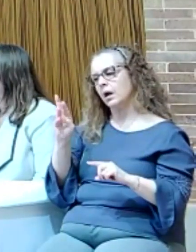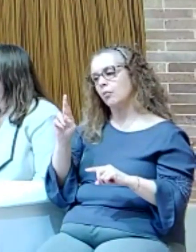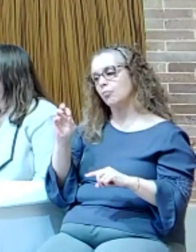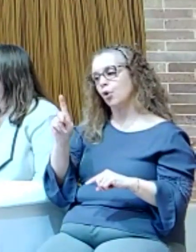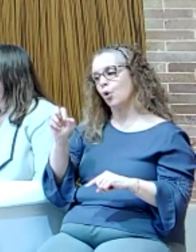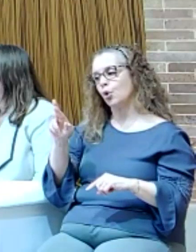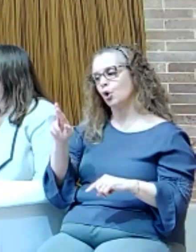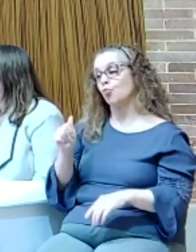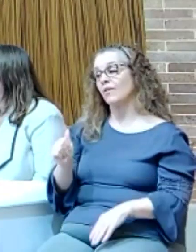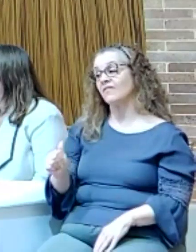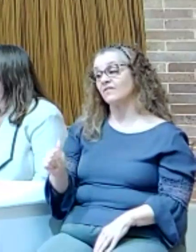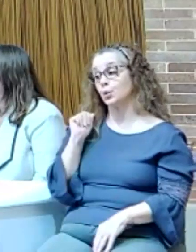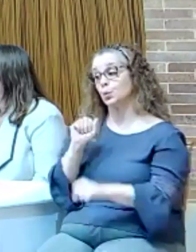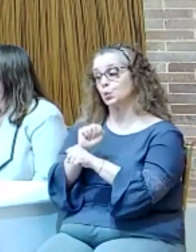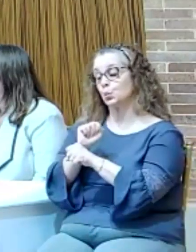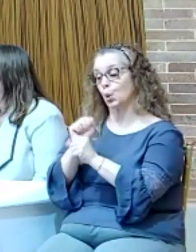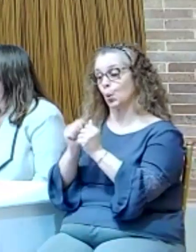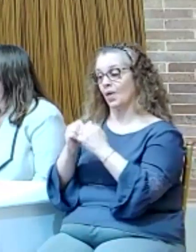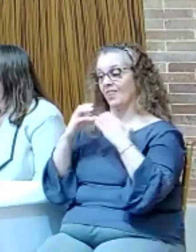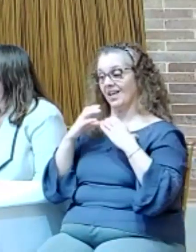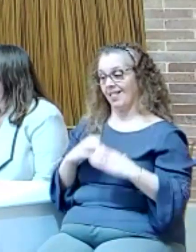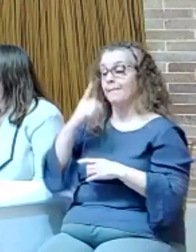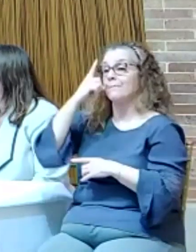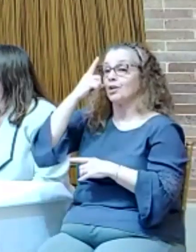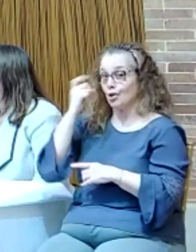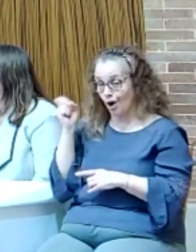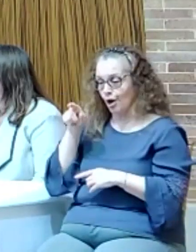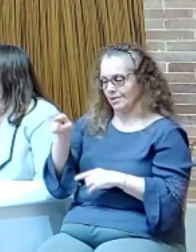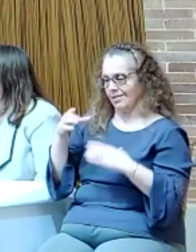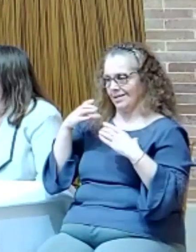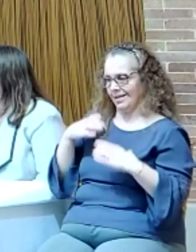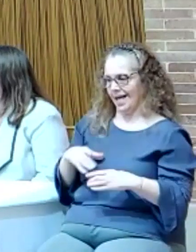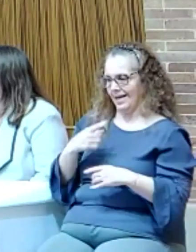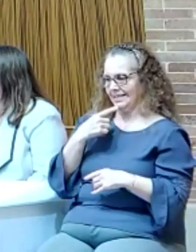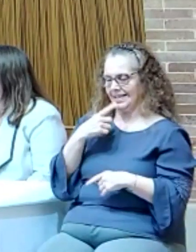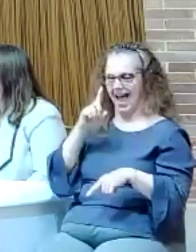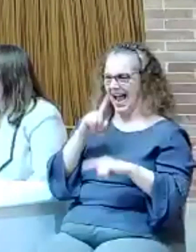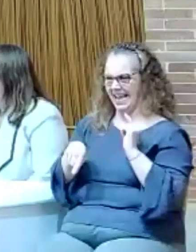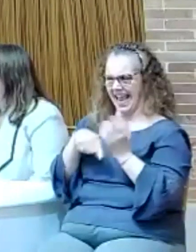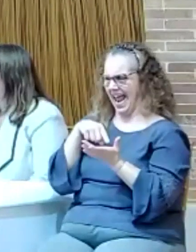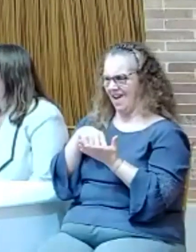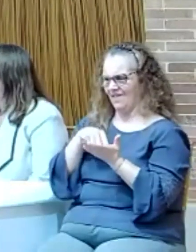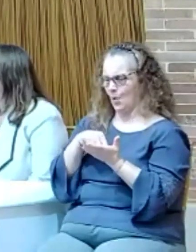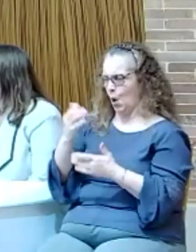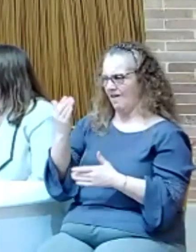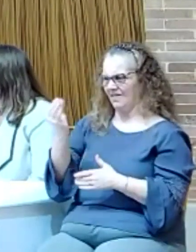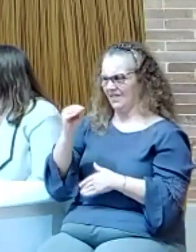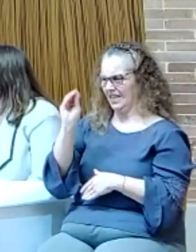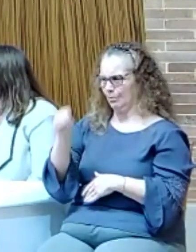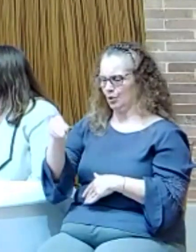client when the client says that the client cannot afford the 15% broker's